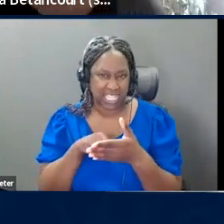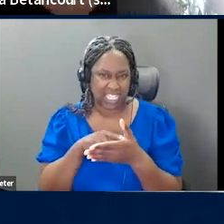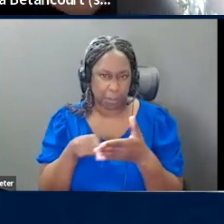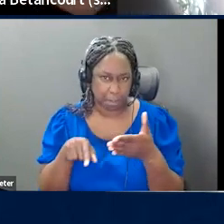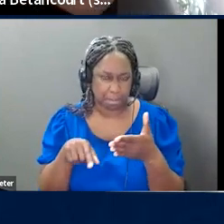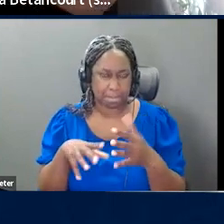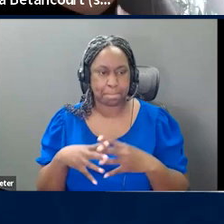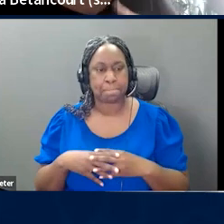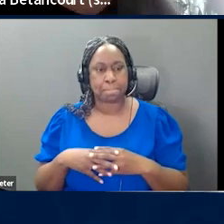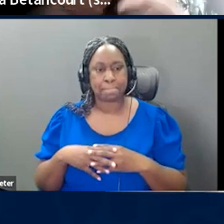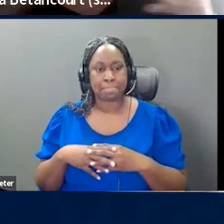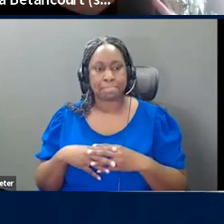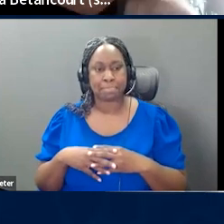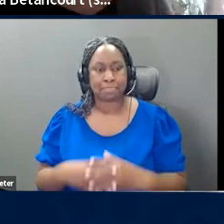would